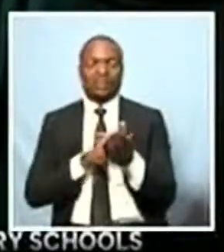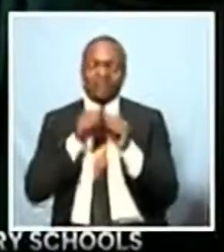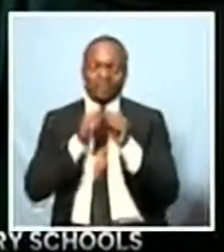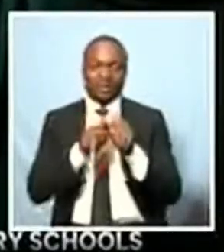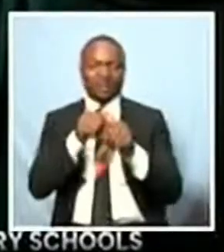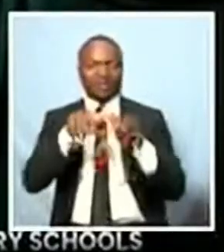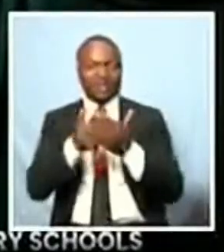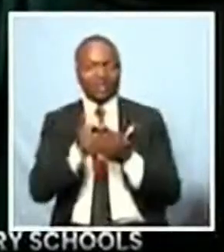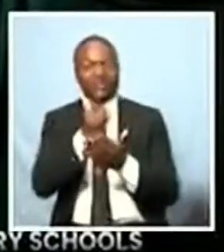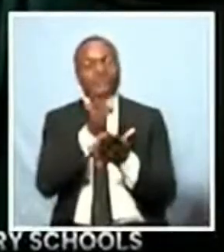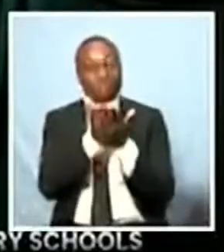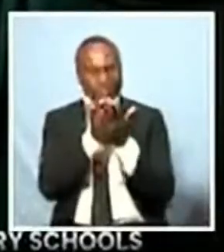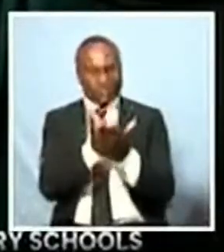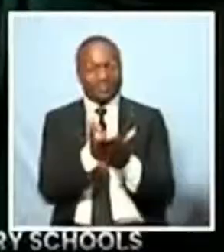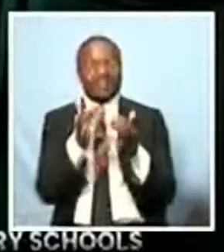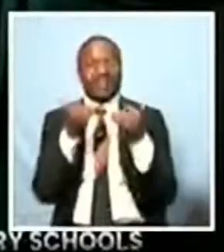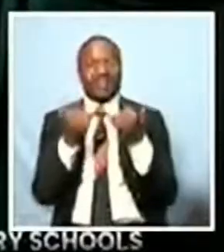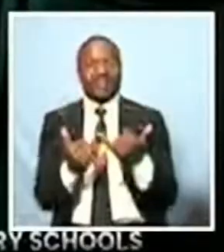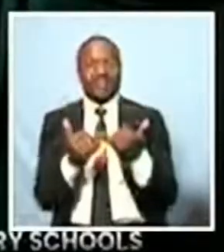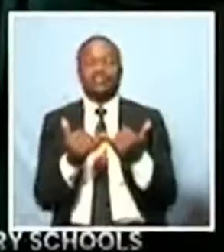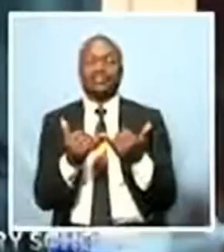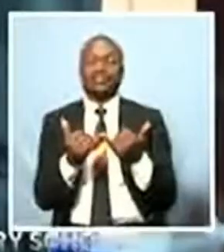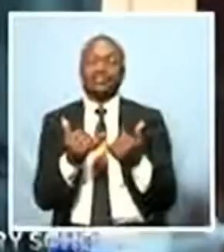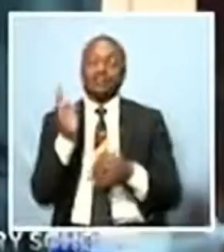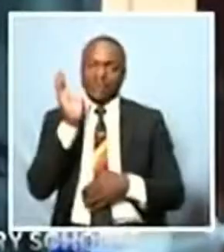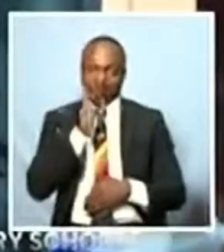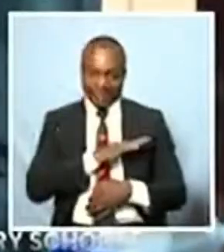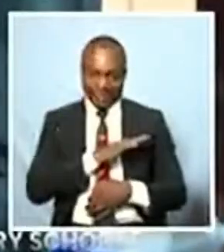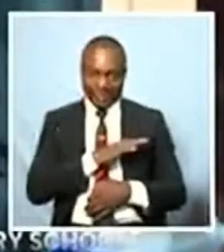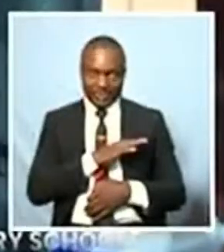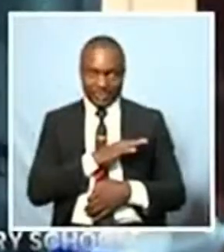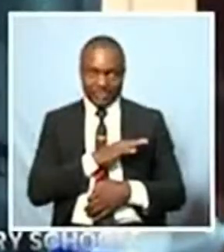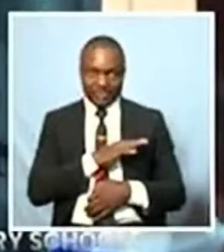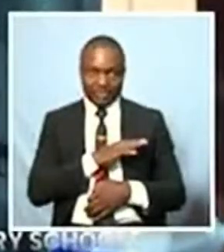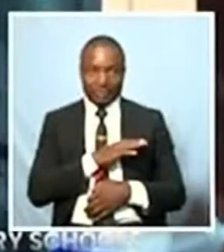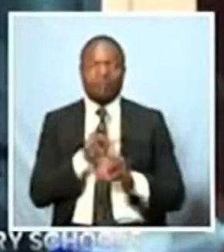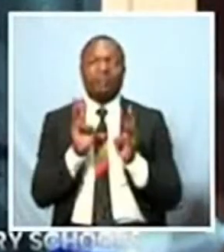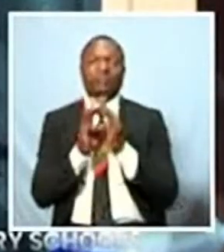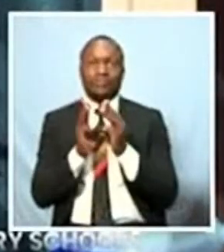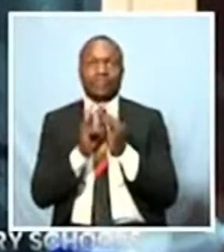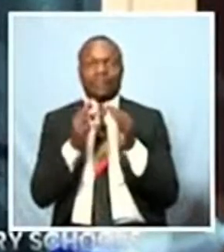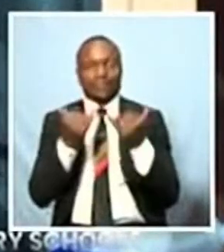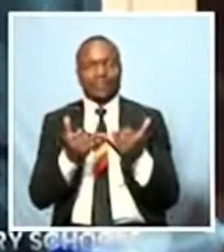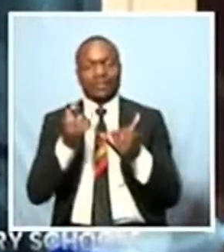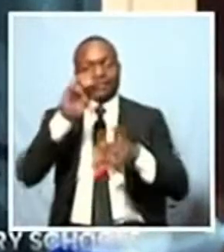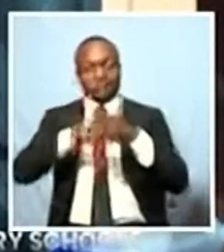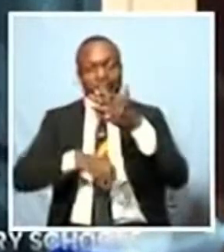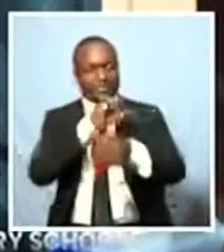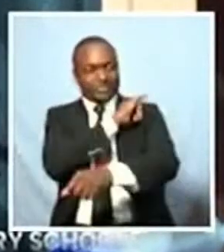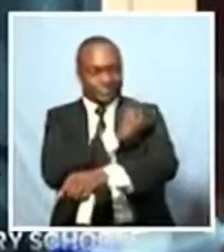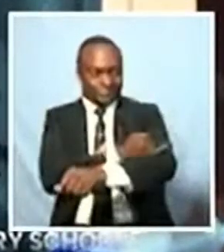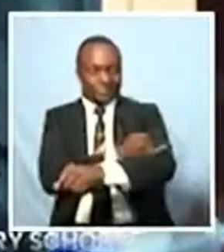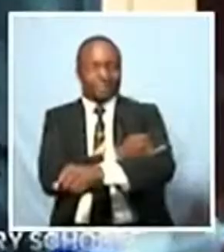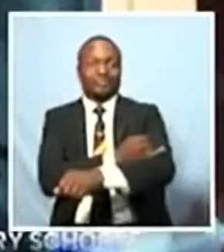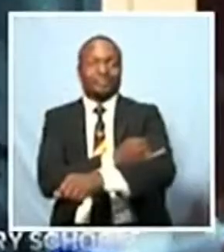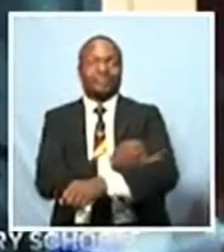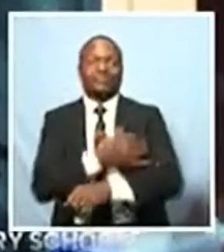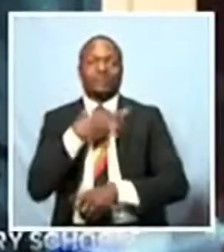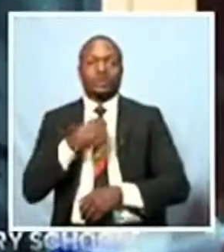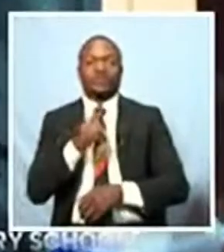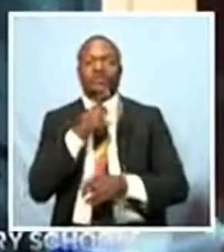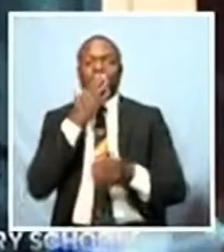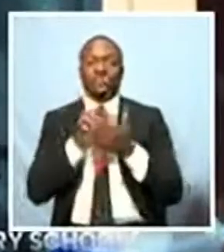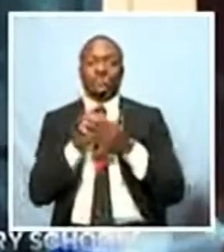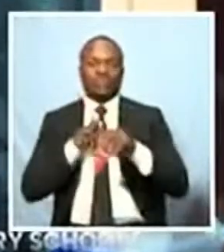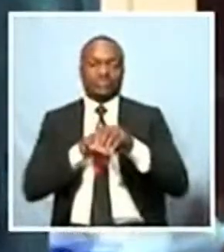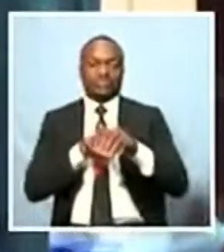have submitted. And now that we have come to an end of our meeting, I now remove Cap 12. I wish you a safe trip. Thank you